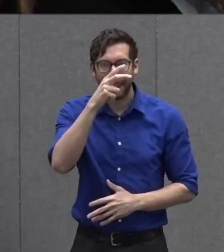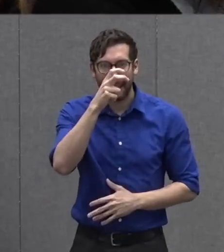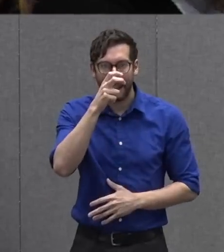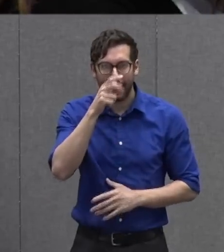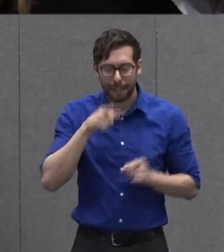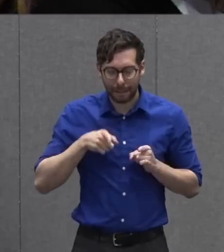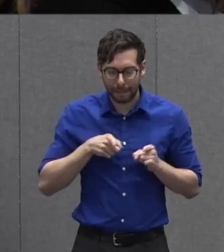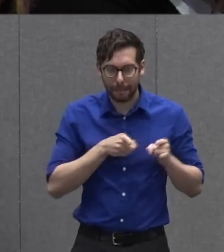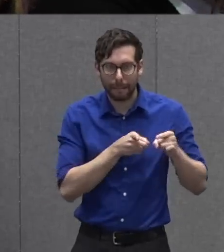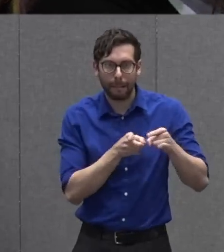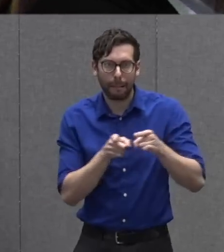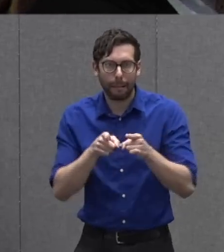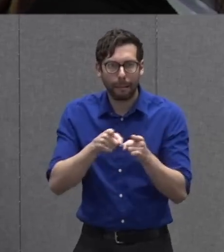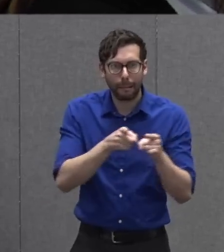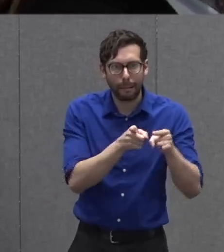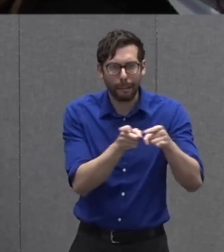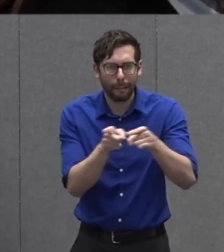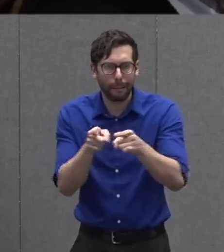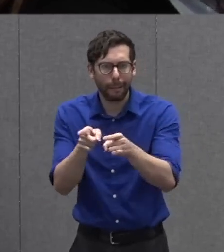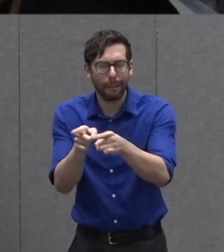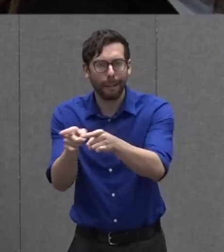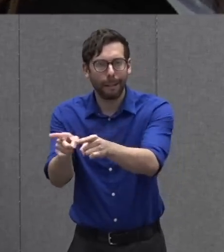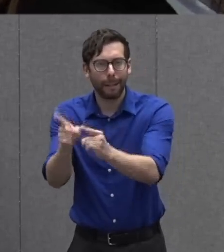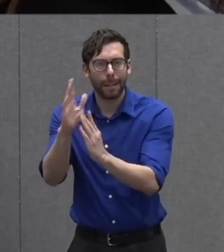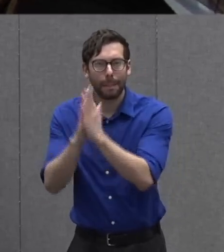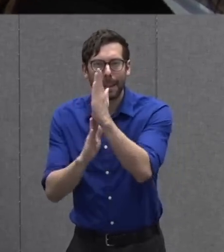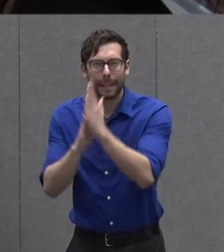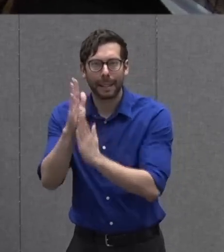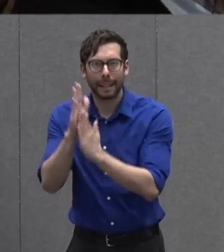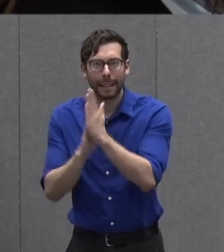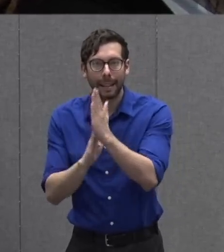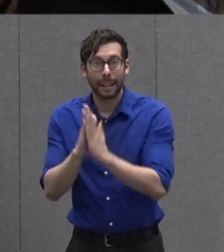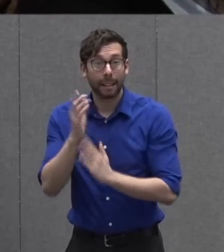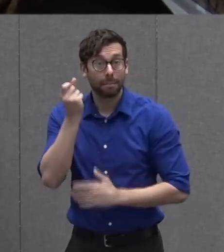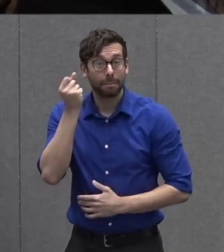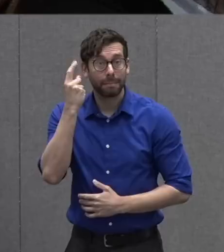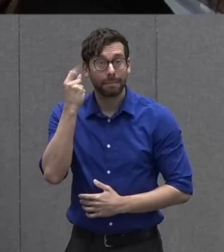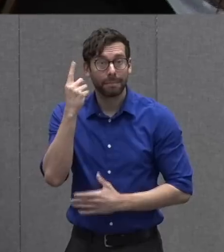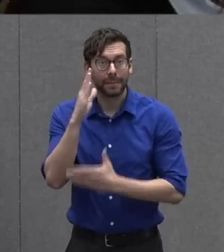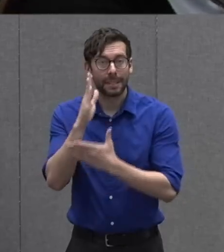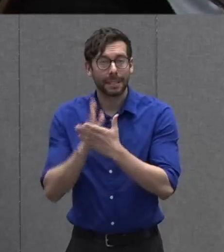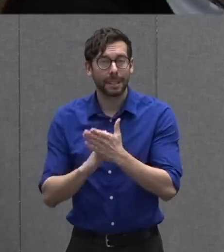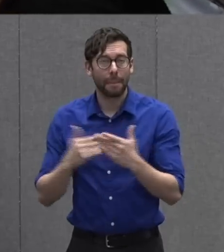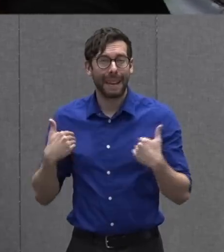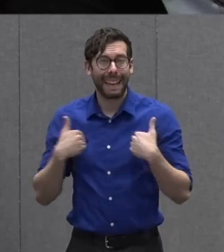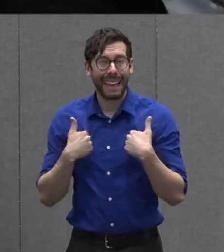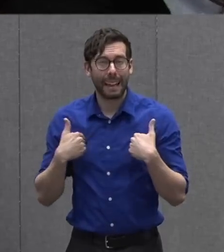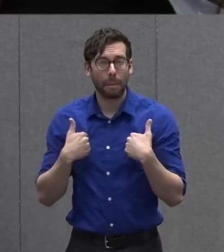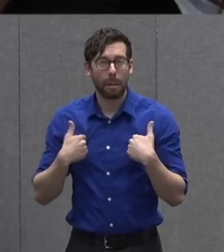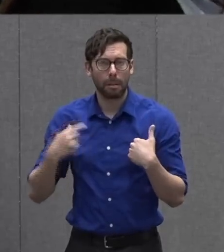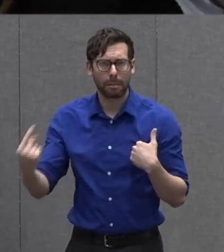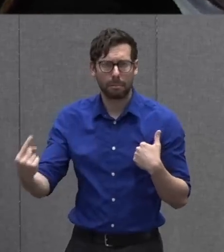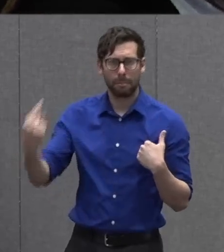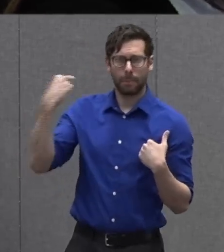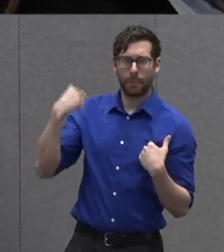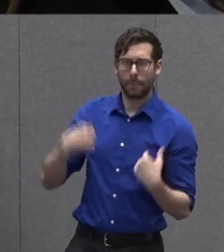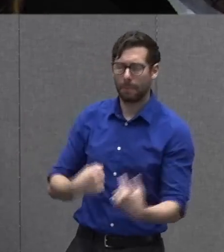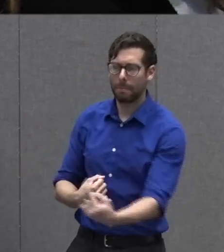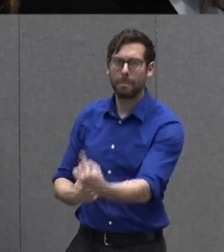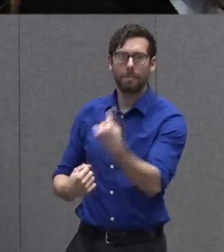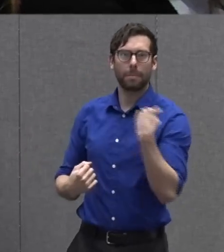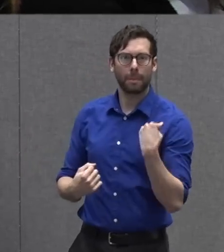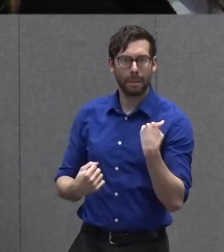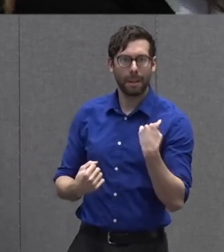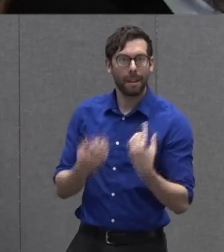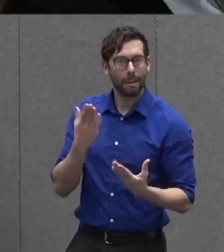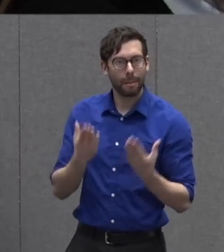but I also see some animals moving this direction, maybe with some of the